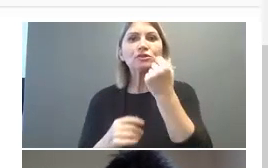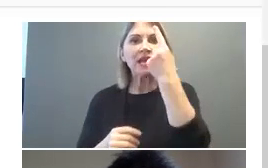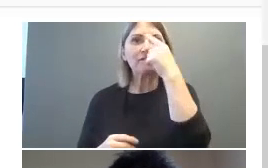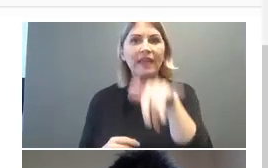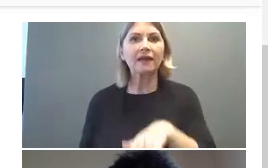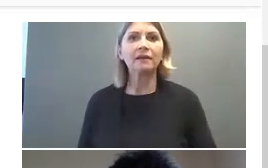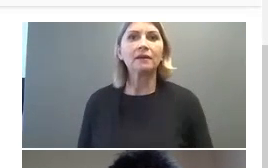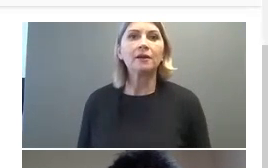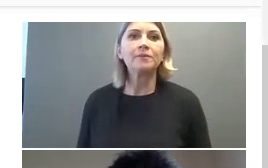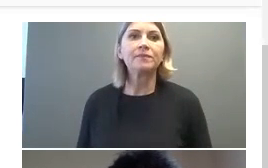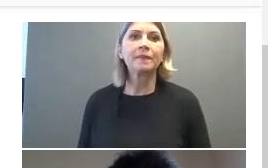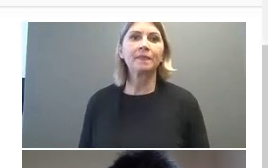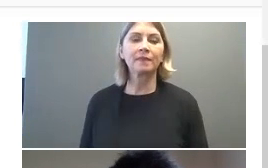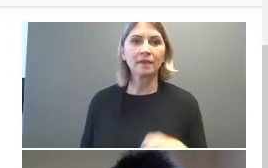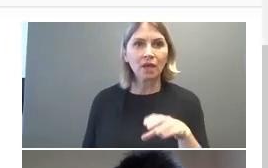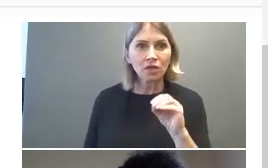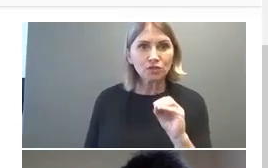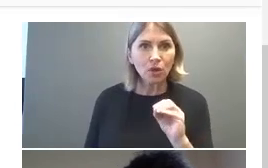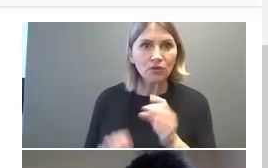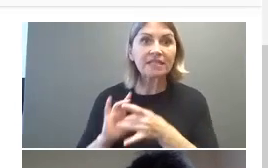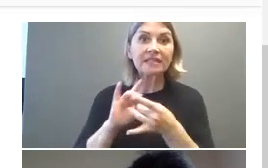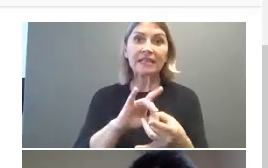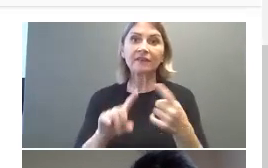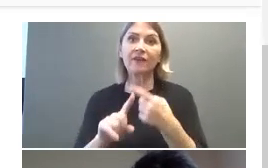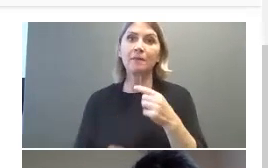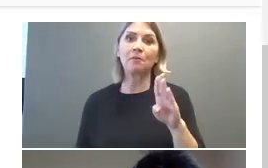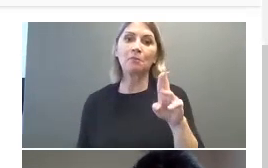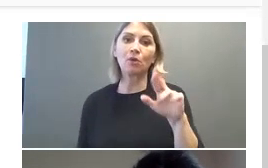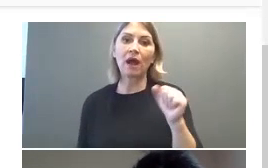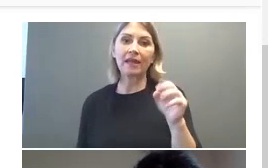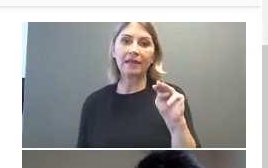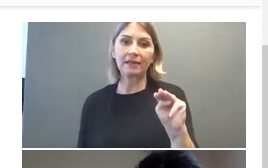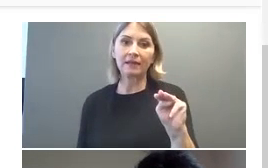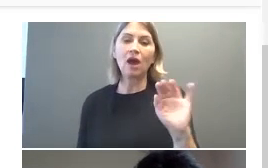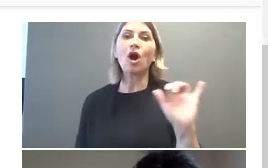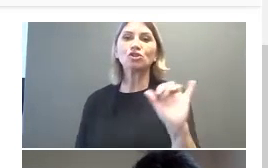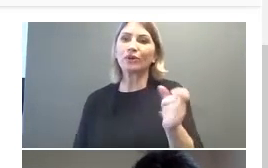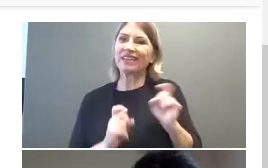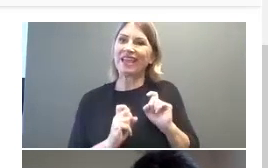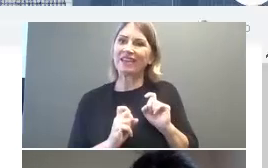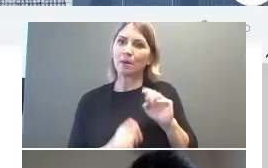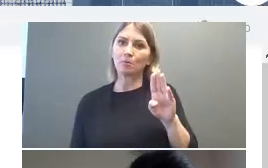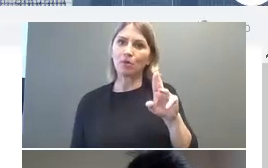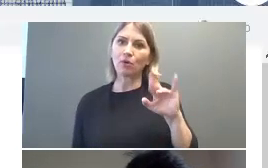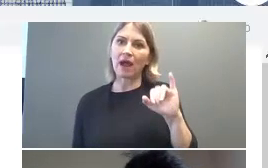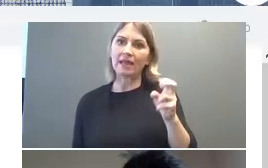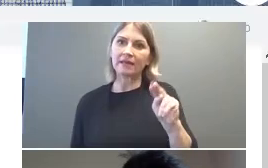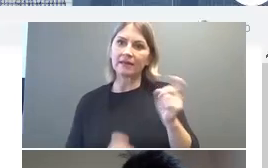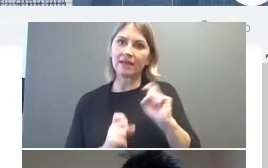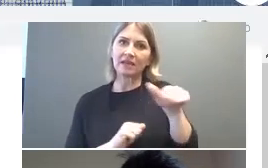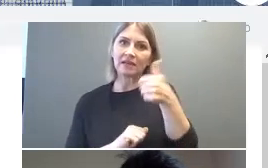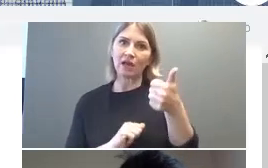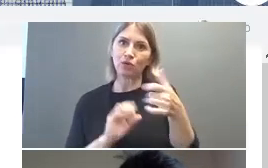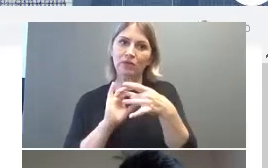So I'll post the Stack Overflow link from Brian, and he also gave me another link, I think from YouTube,